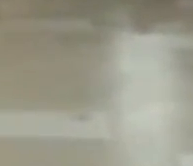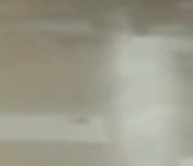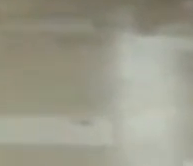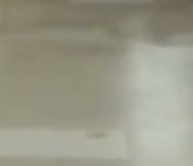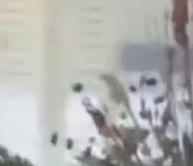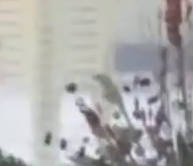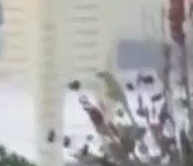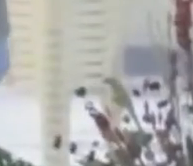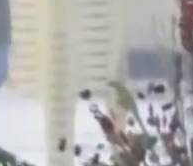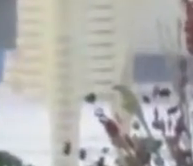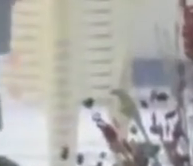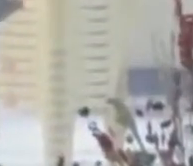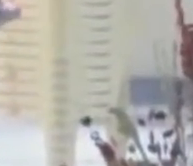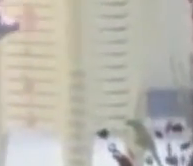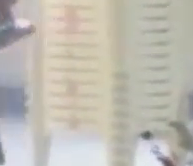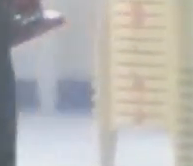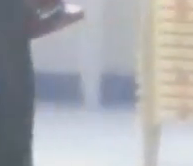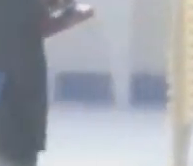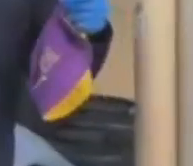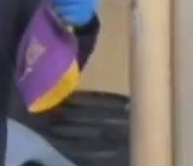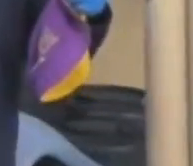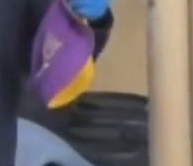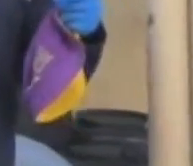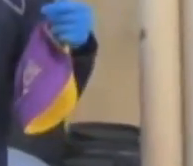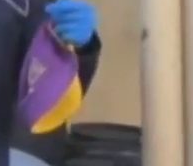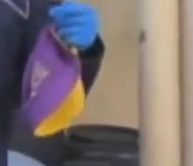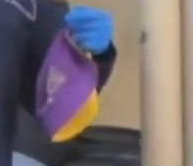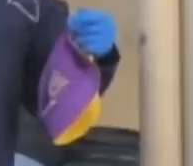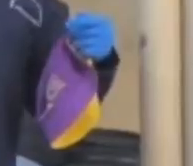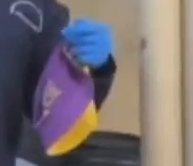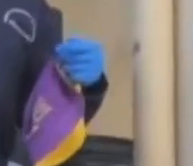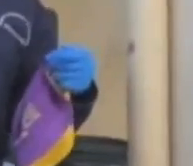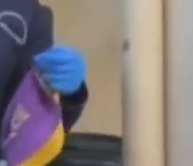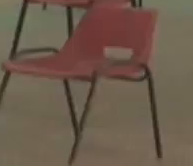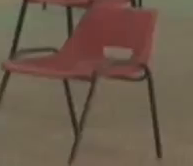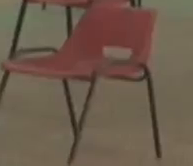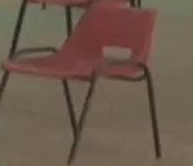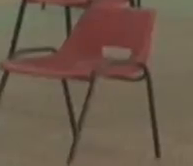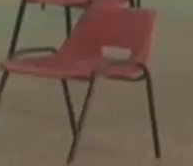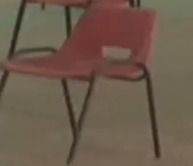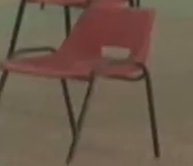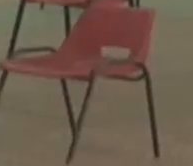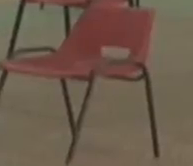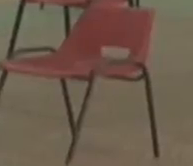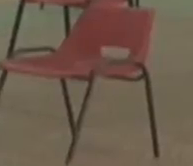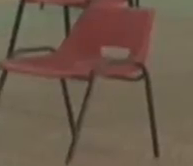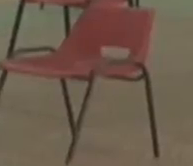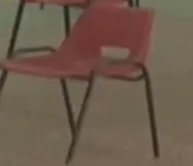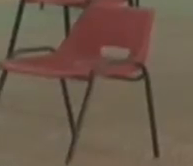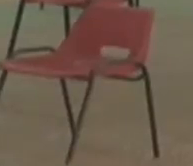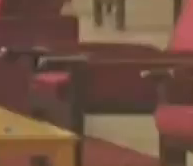Plus, how will places of worship implement the strict reopening